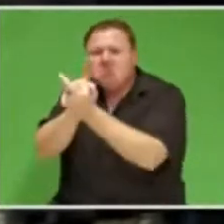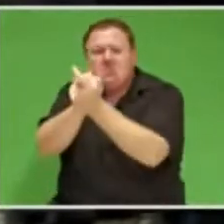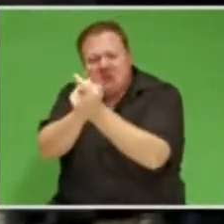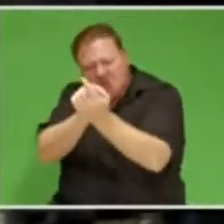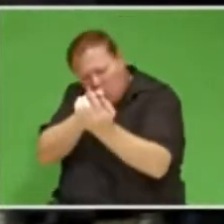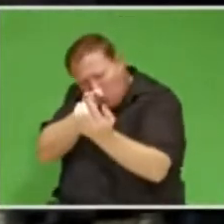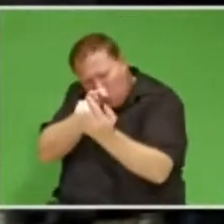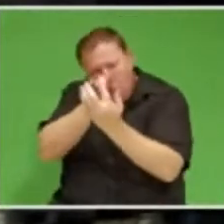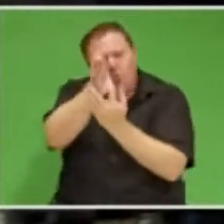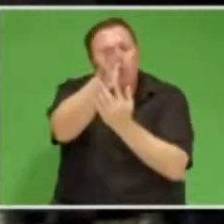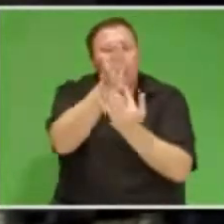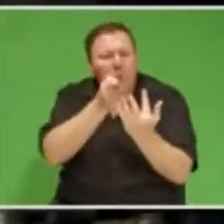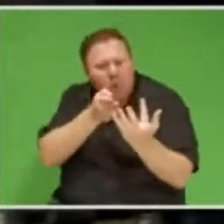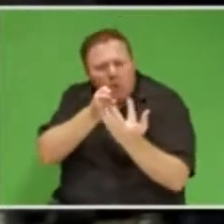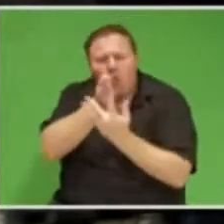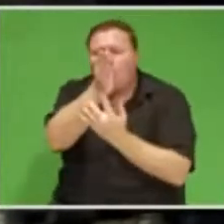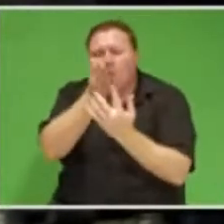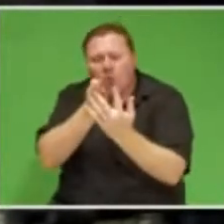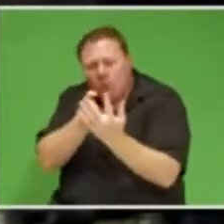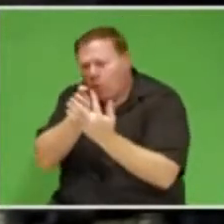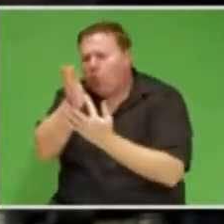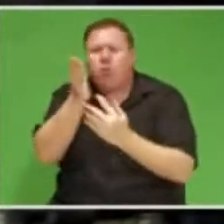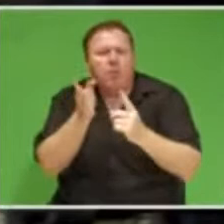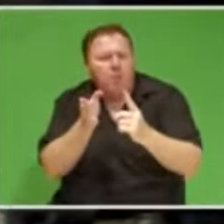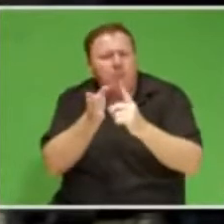overcome the difficulties.